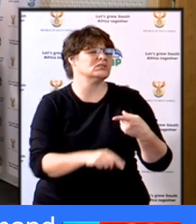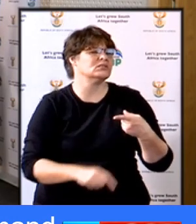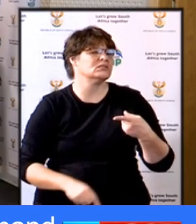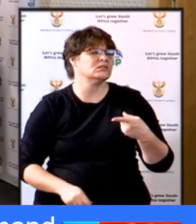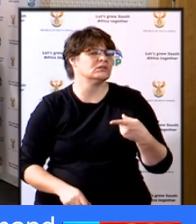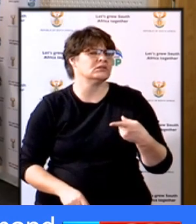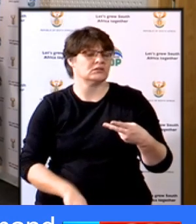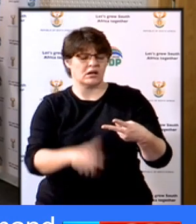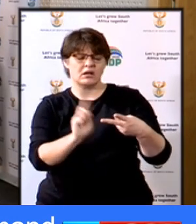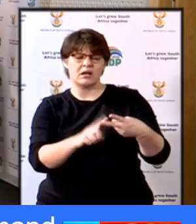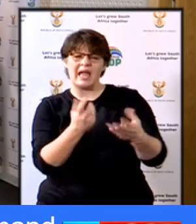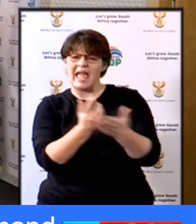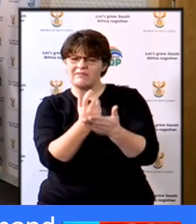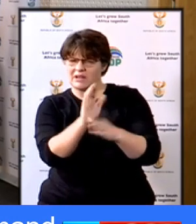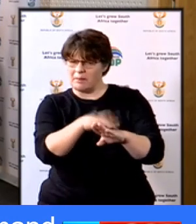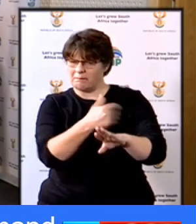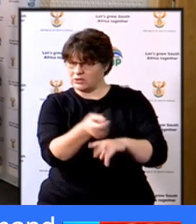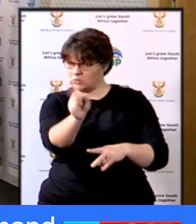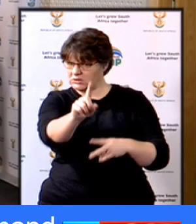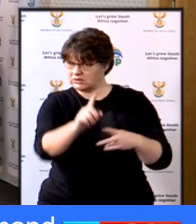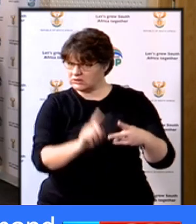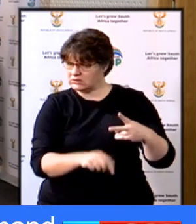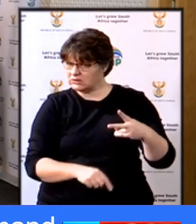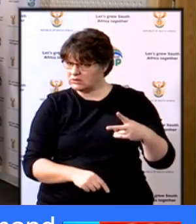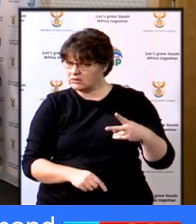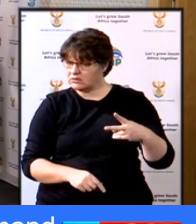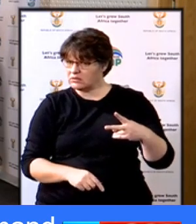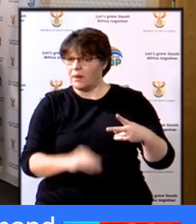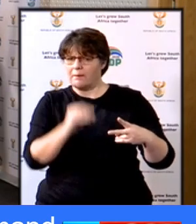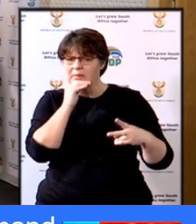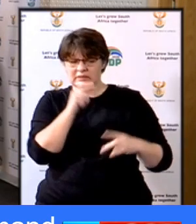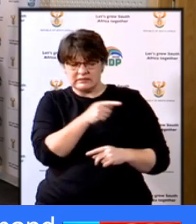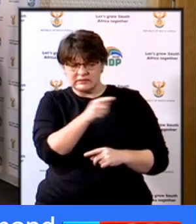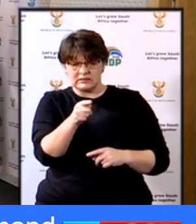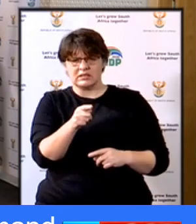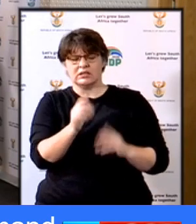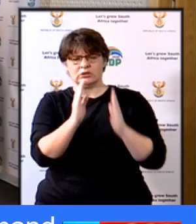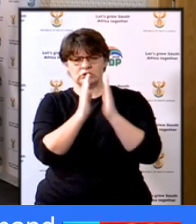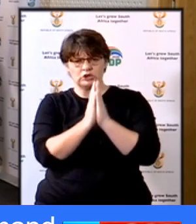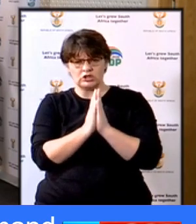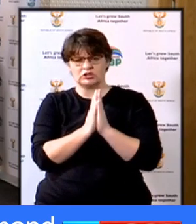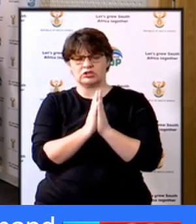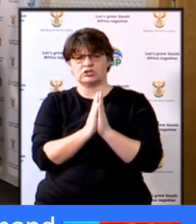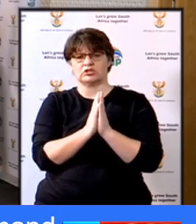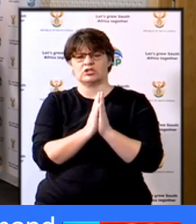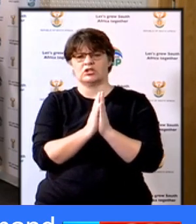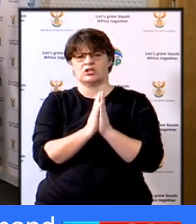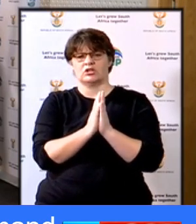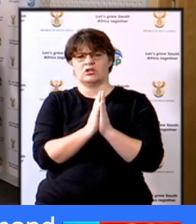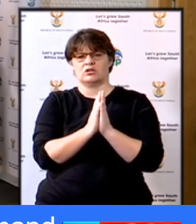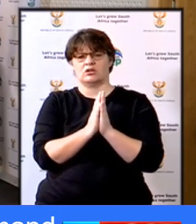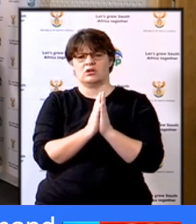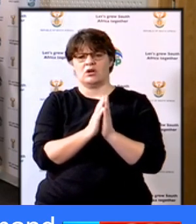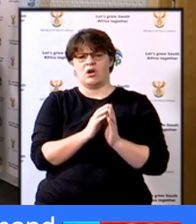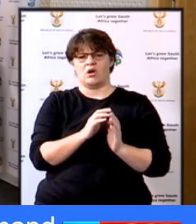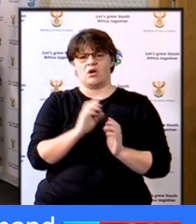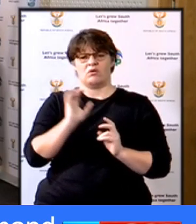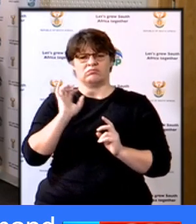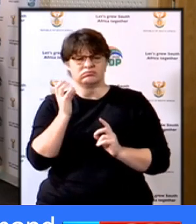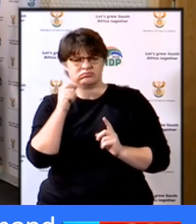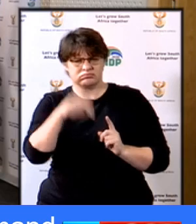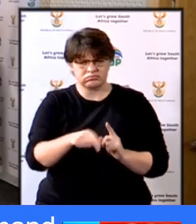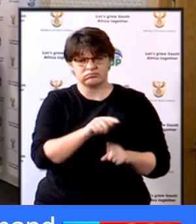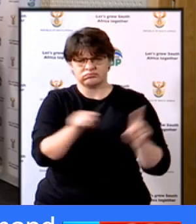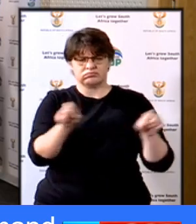What is the evidence based on, and given that churches in Korea and in Bloemfontein were considered super spreaders